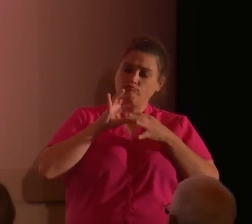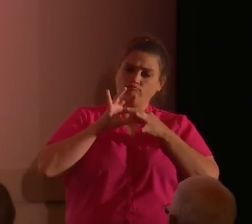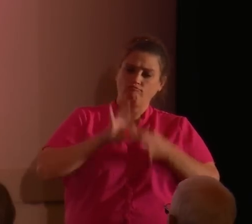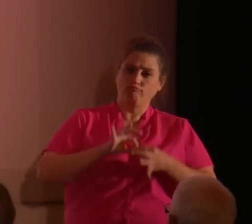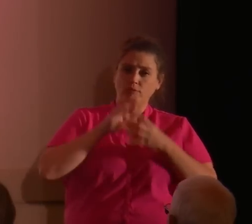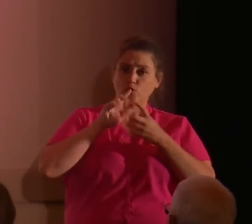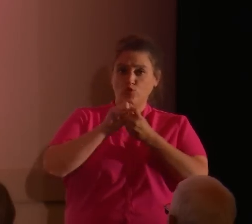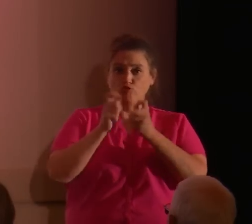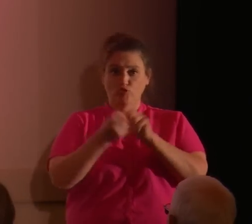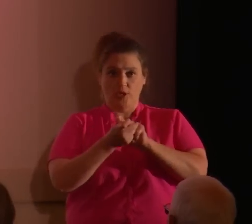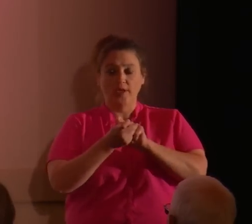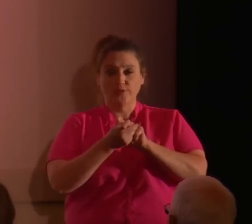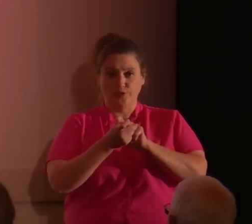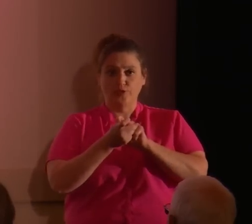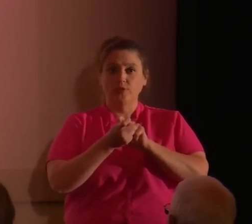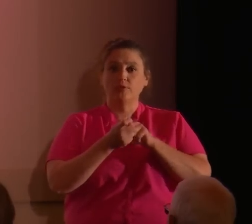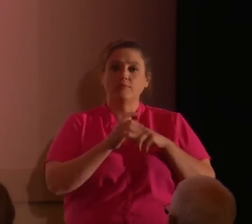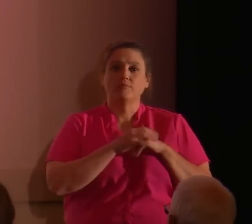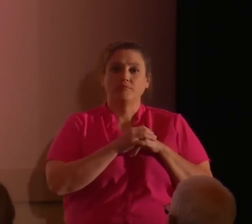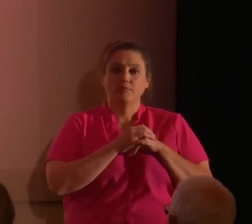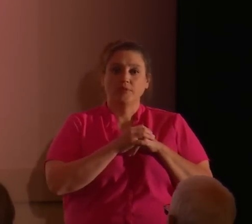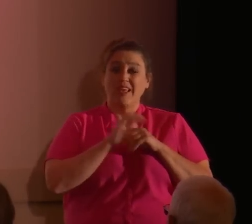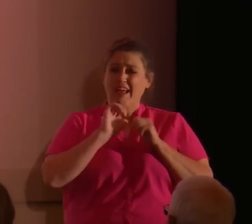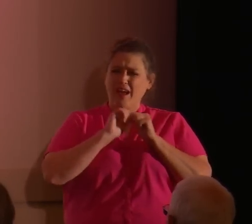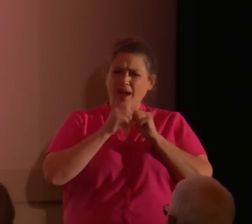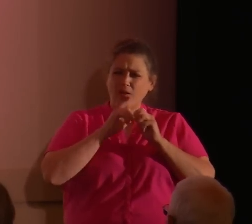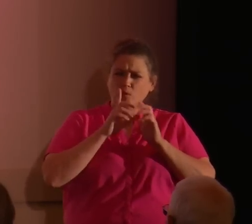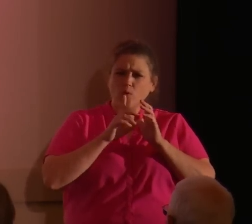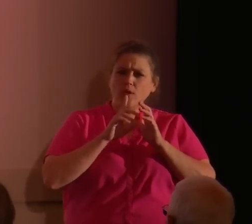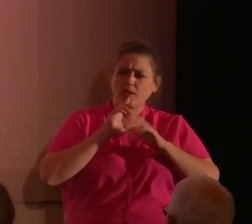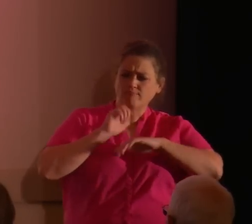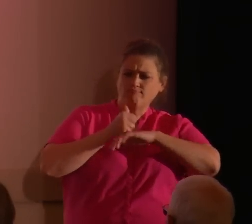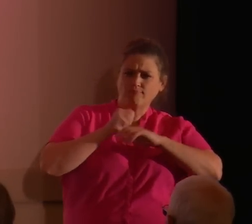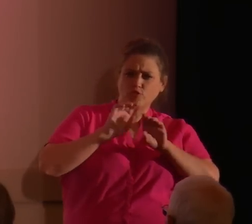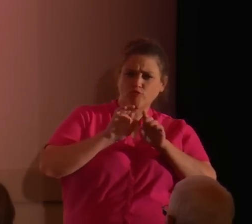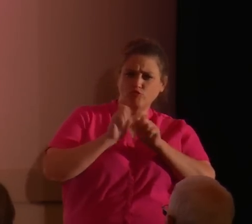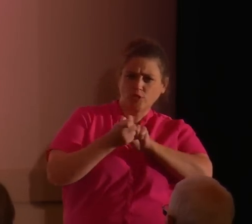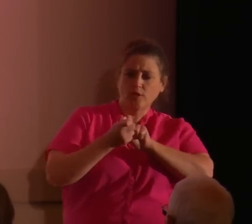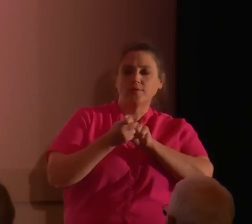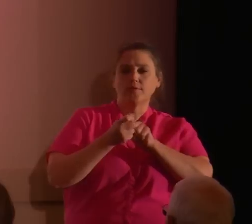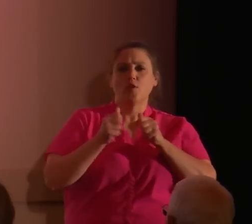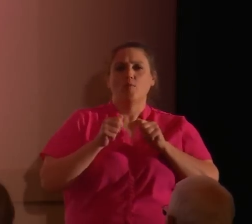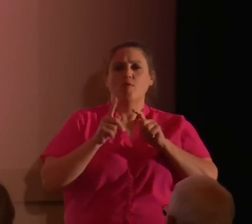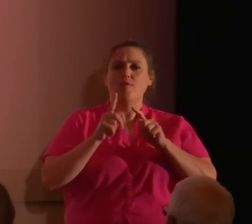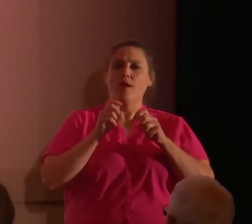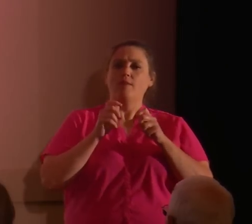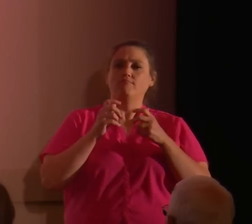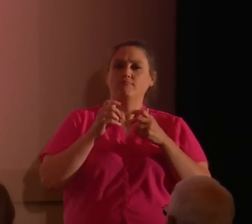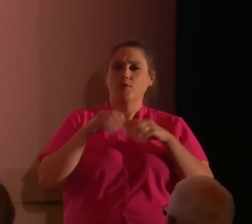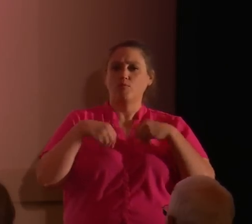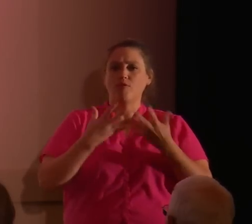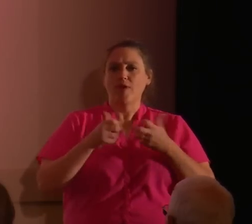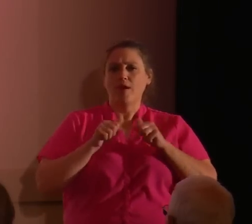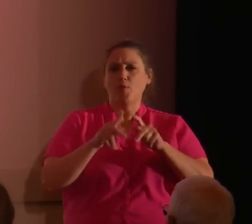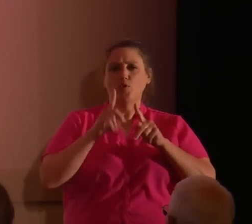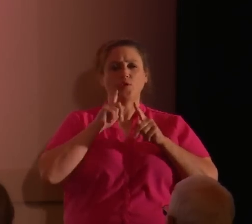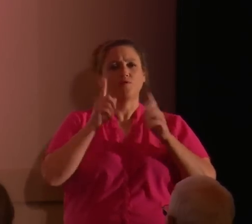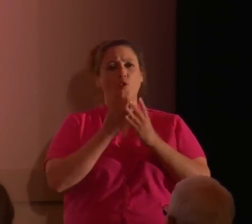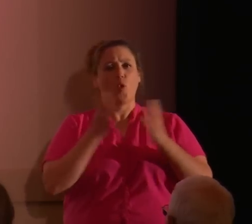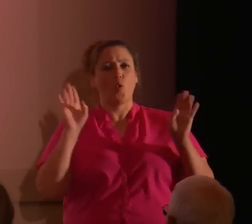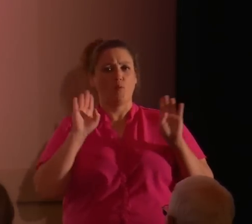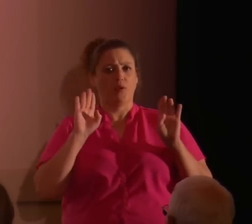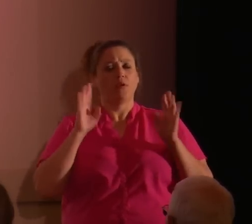creating change through an atmosphere of openness, where we don't alienate ourselves from the very people we hope to